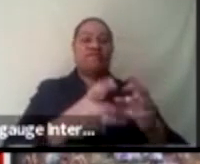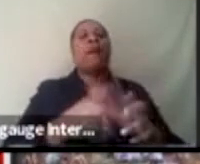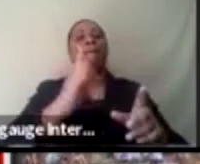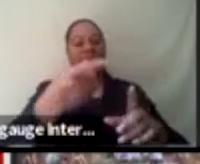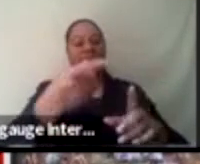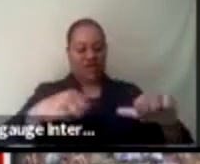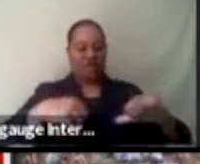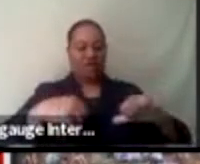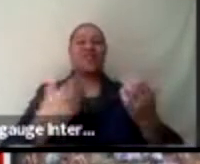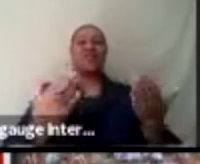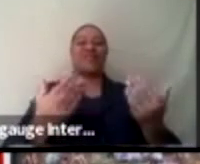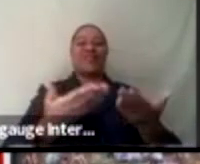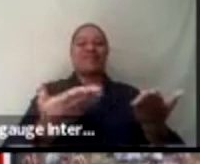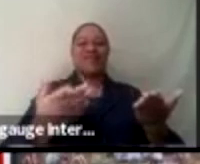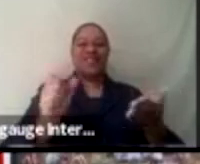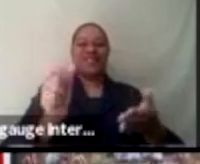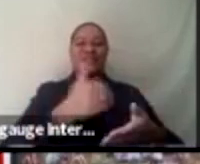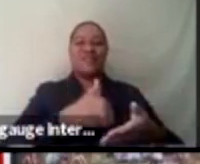welcome you this morning.